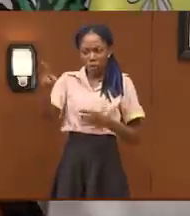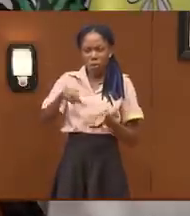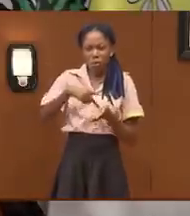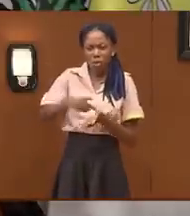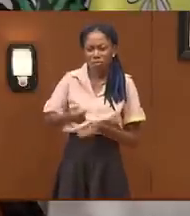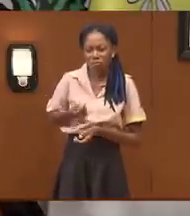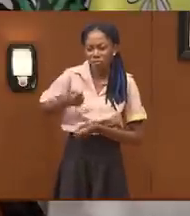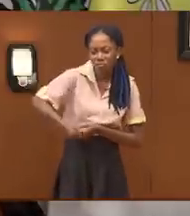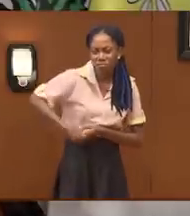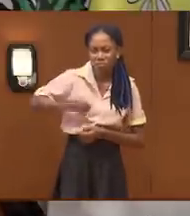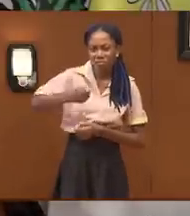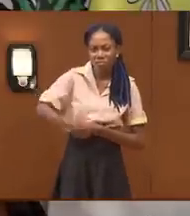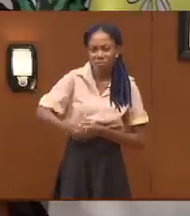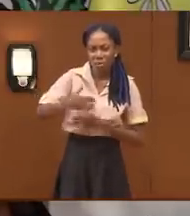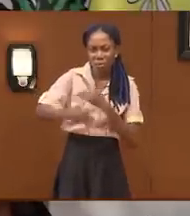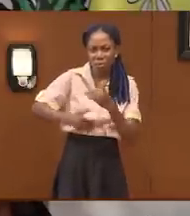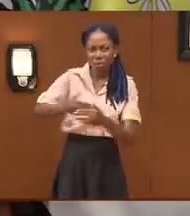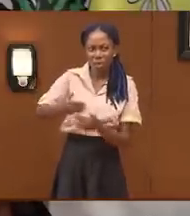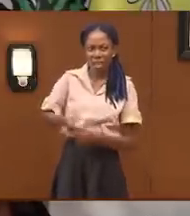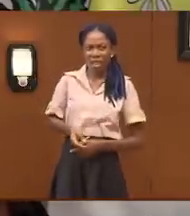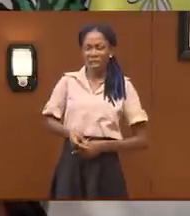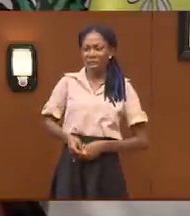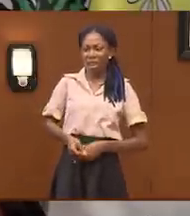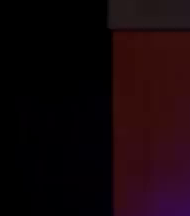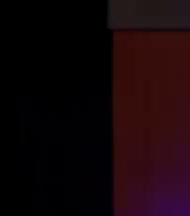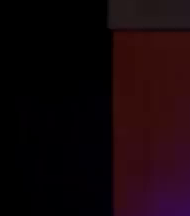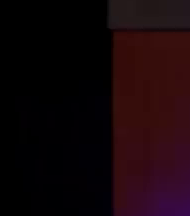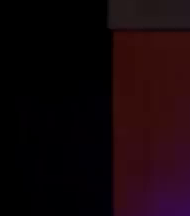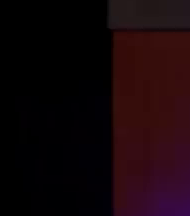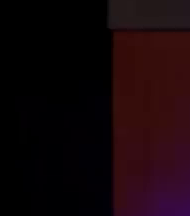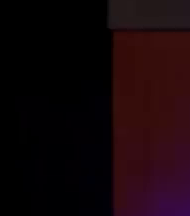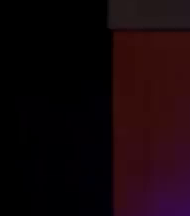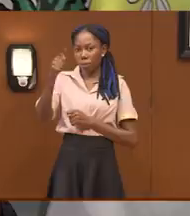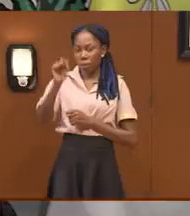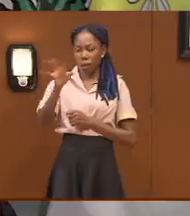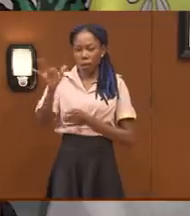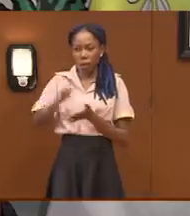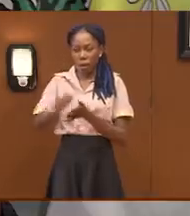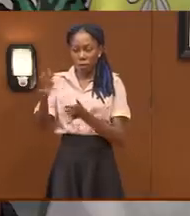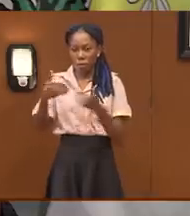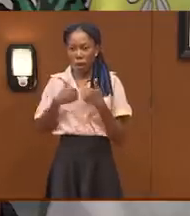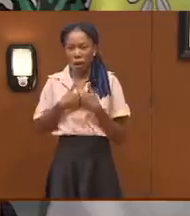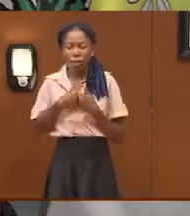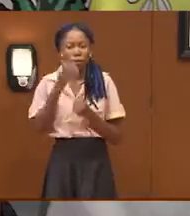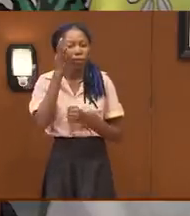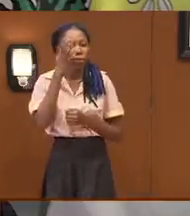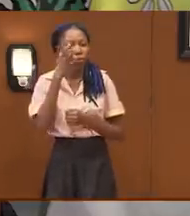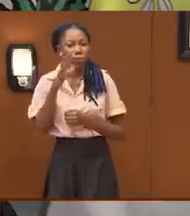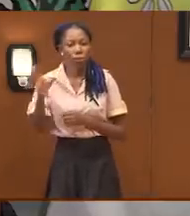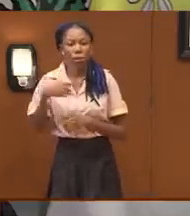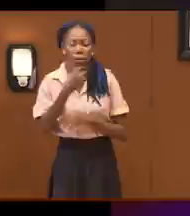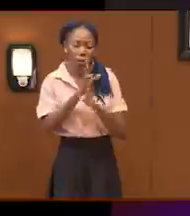bits, you are not even entitled to the 6 months notice. Your Honor, ma'am. Okay.